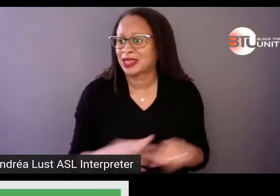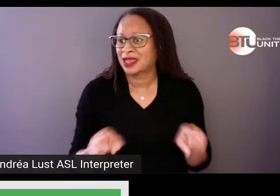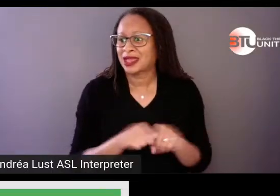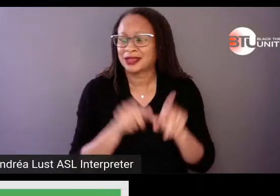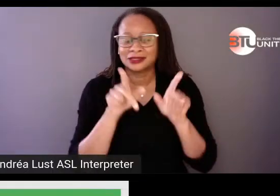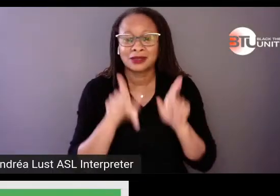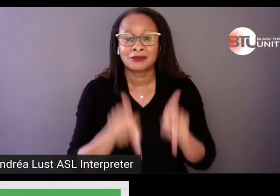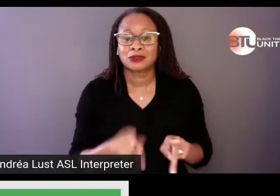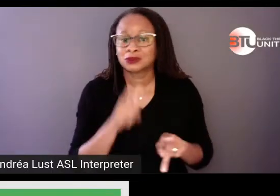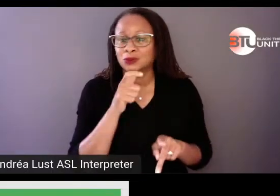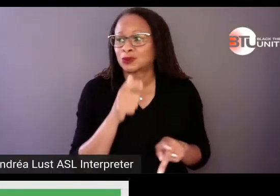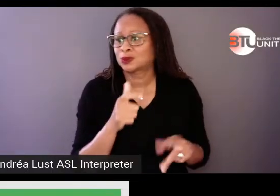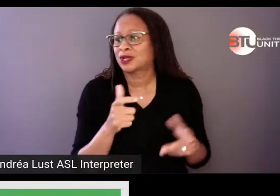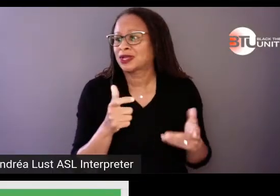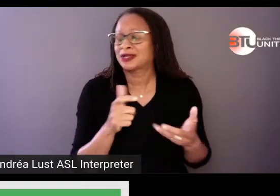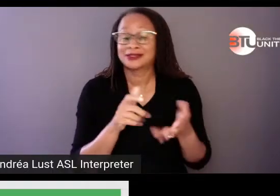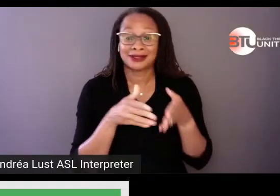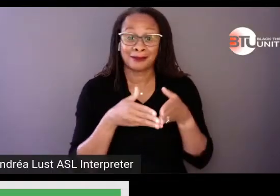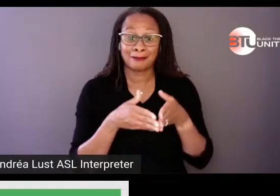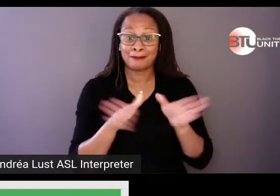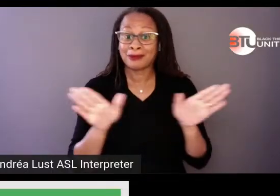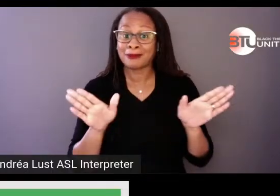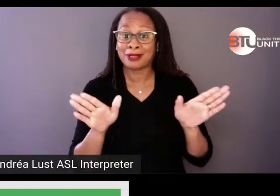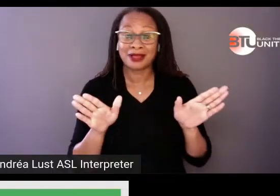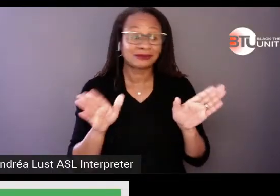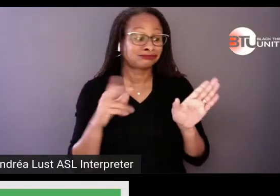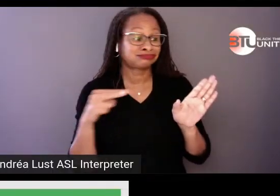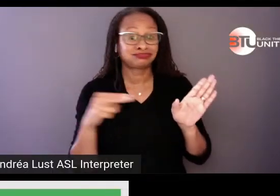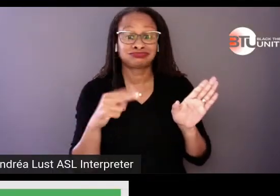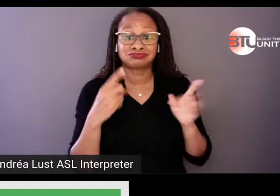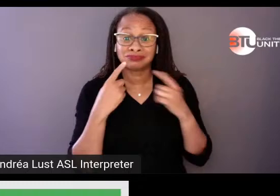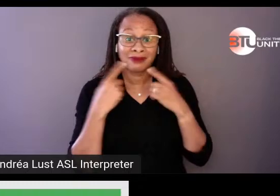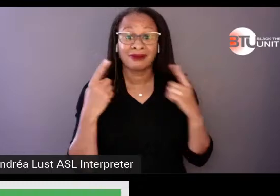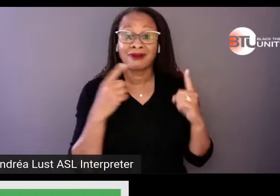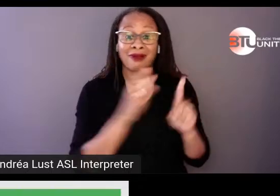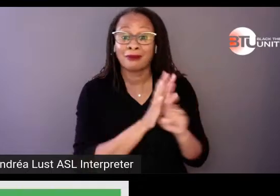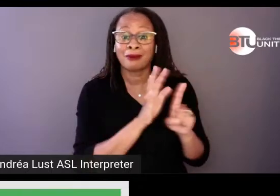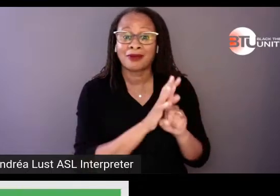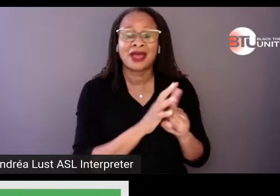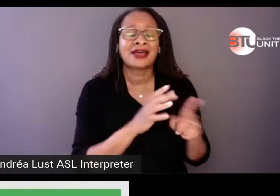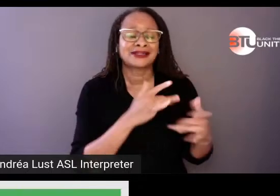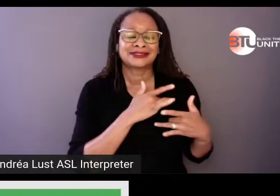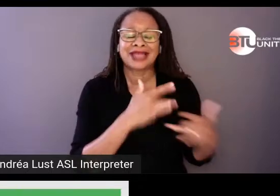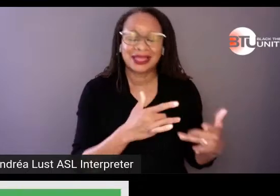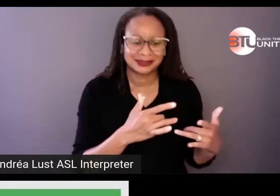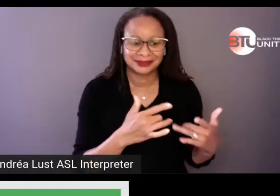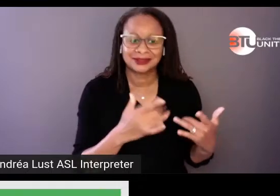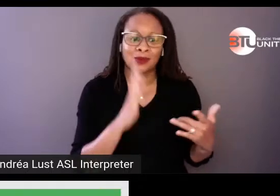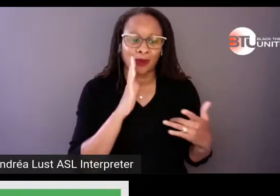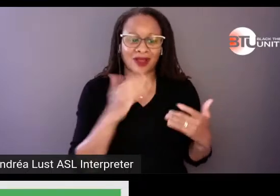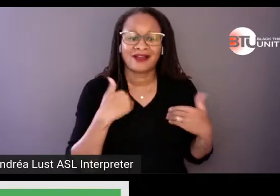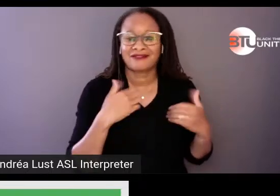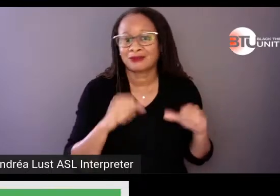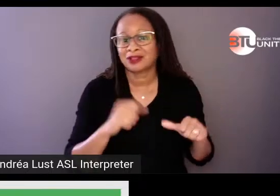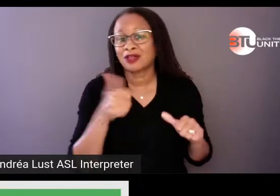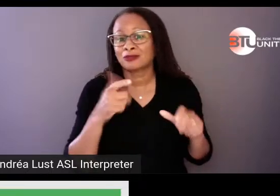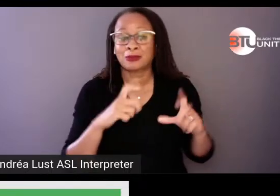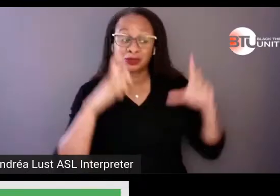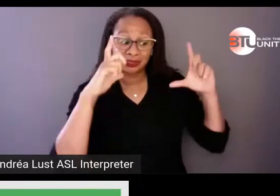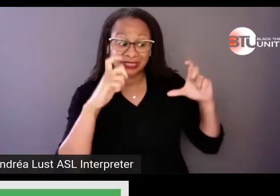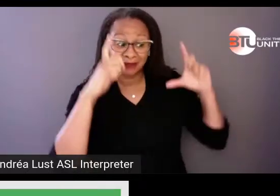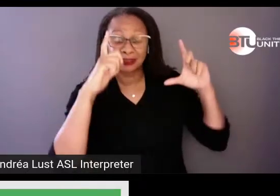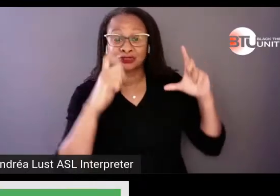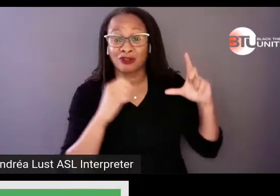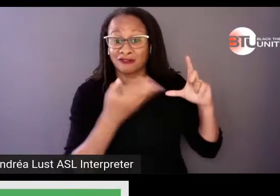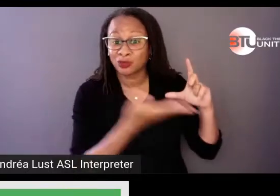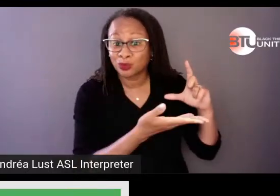public figure, there will be more license for people to take your photograph and things like that. However,